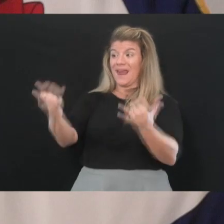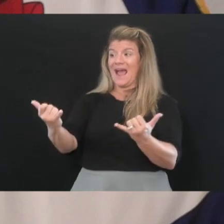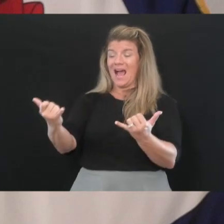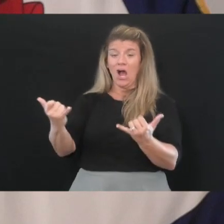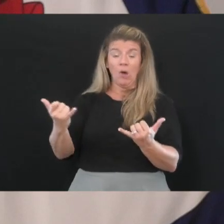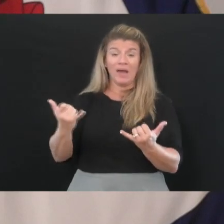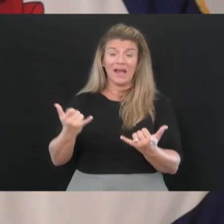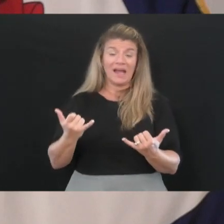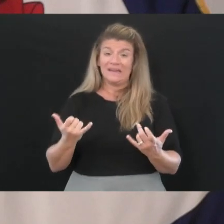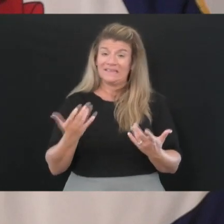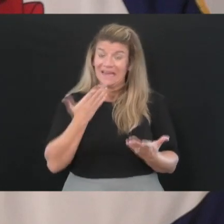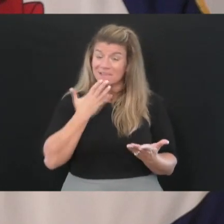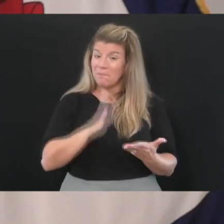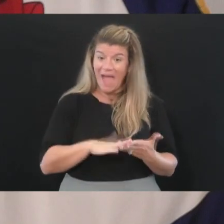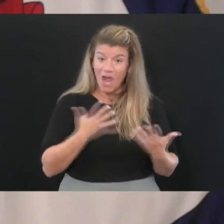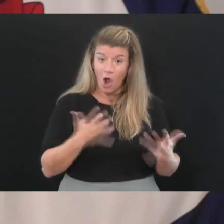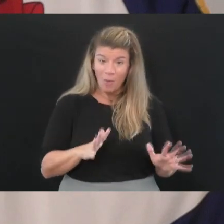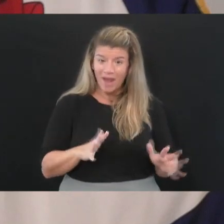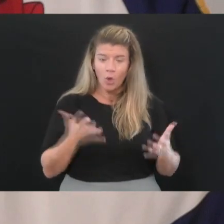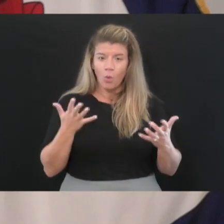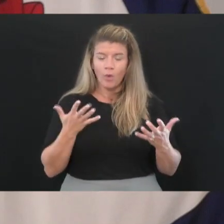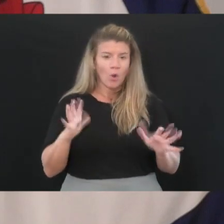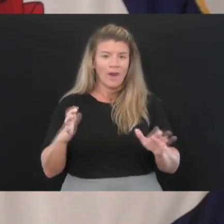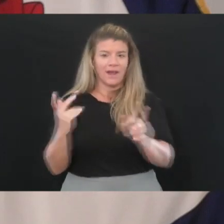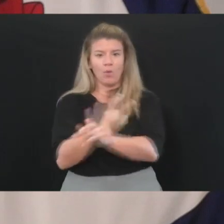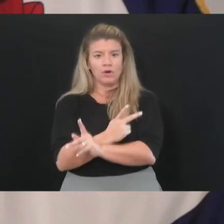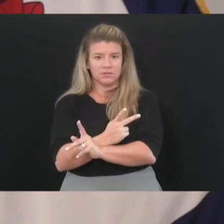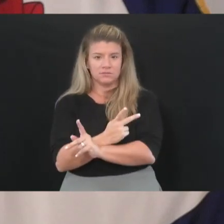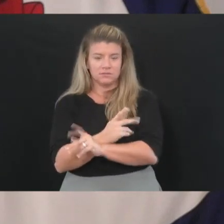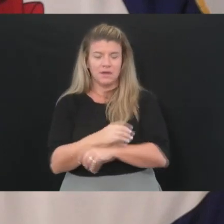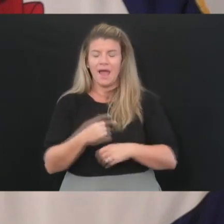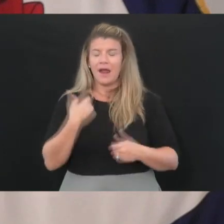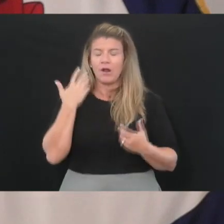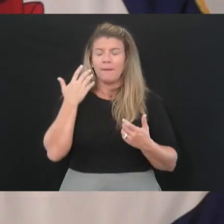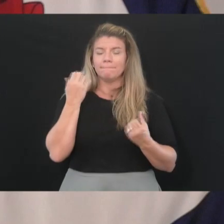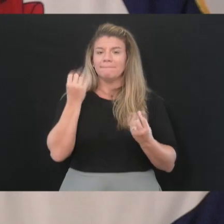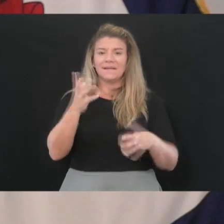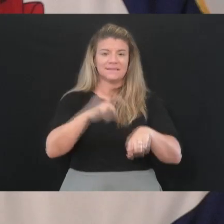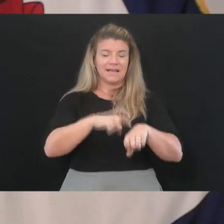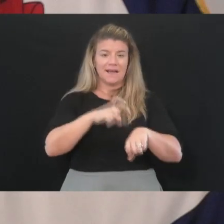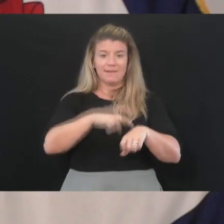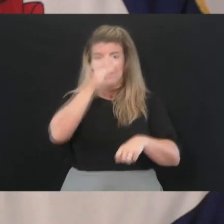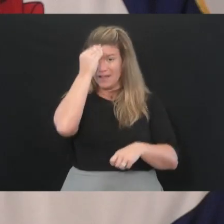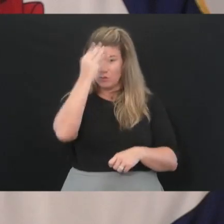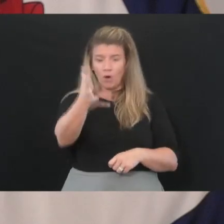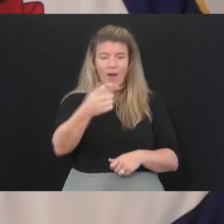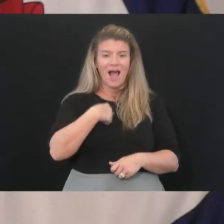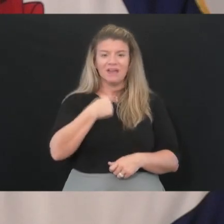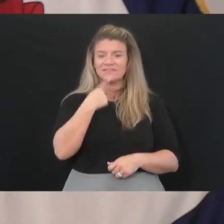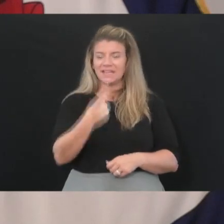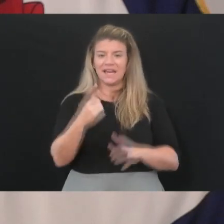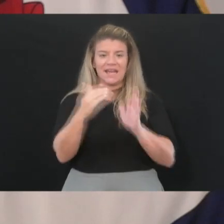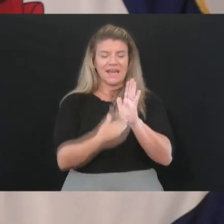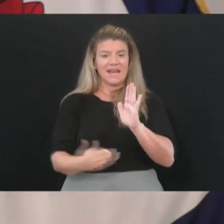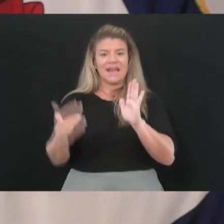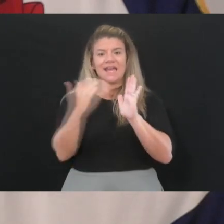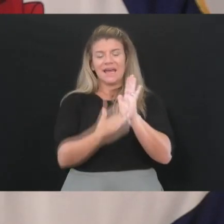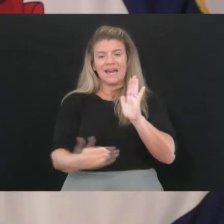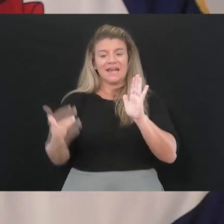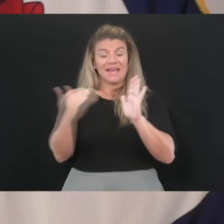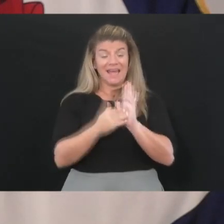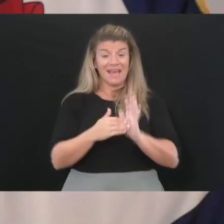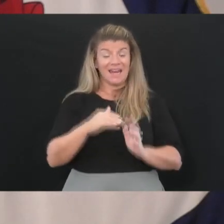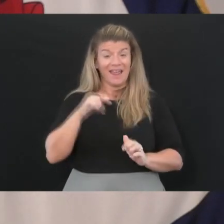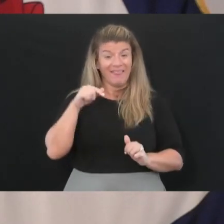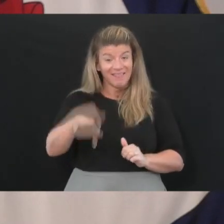bad enough. But as we have said over and over, how many times, West Virginia, have you heard me say, West Virginia is the oldest